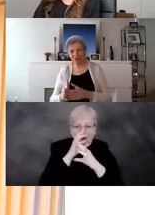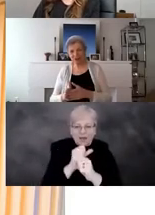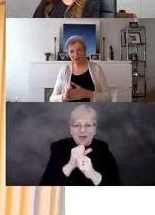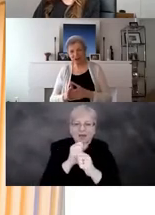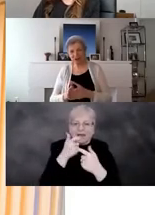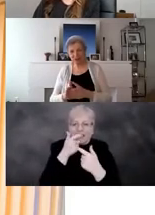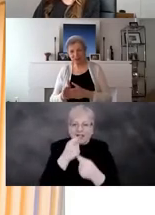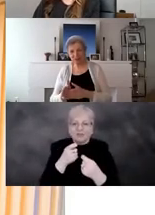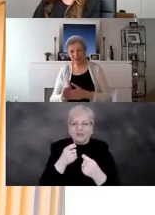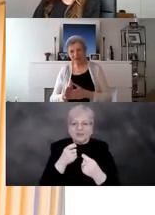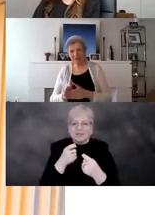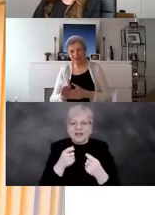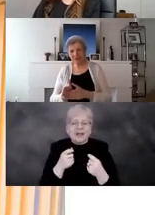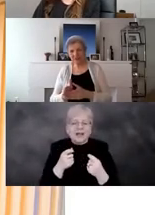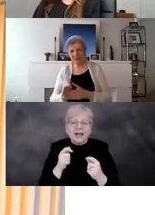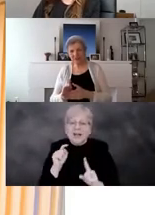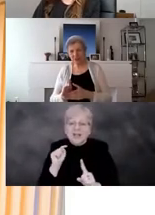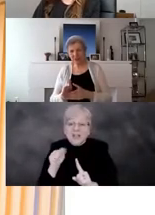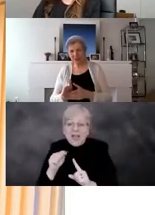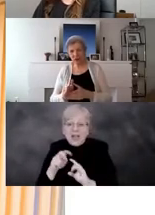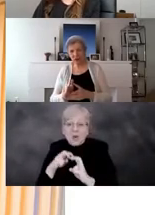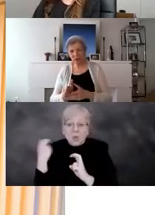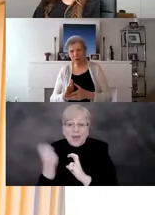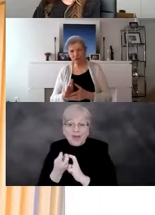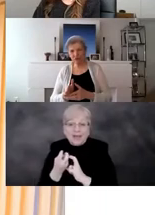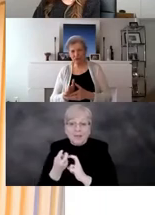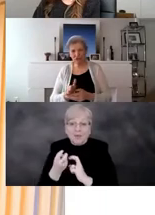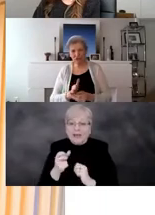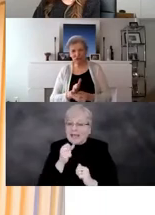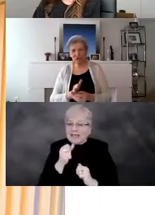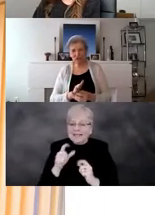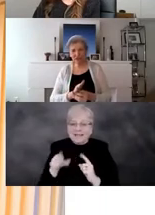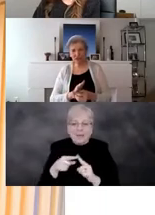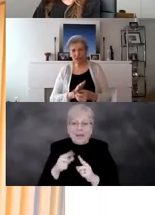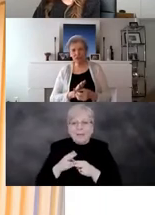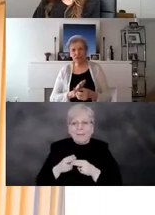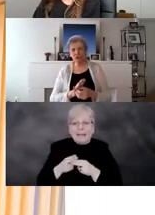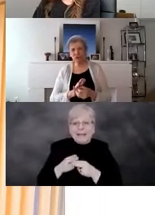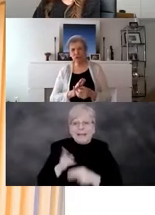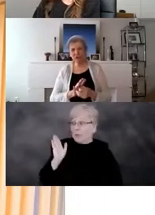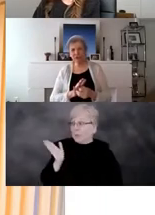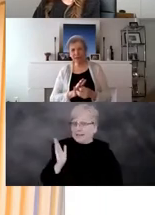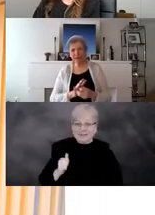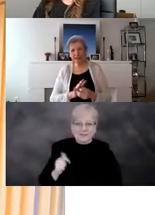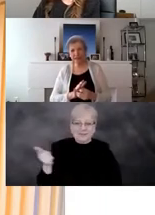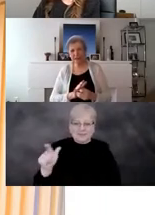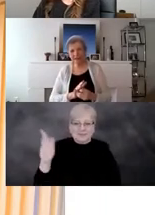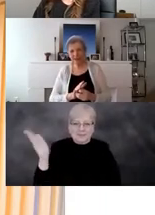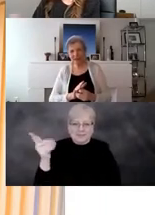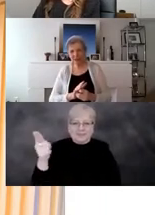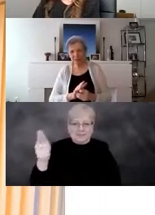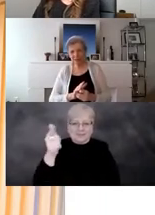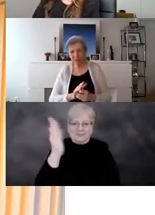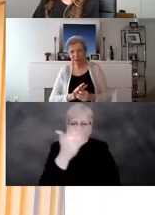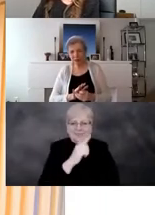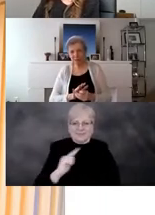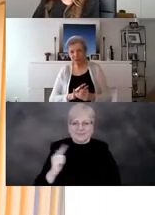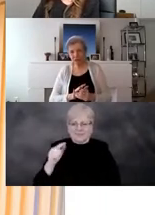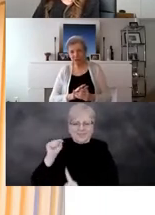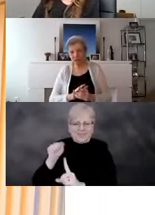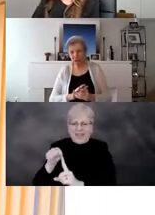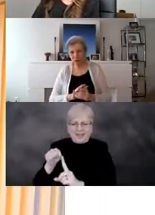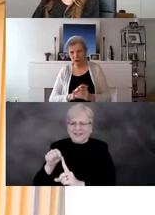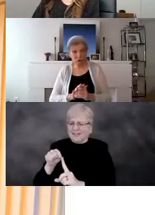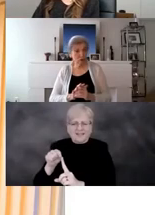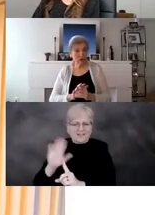to go around the table and give many long presentations as you would in a paper